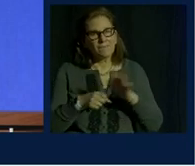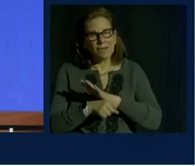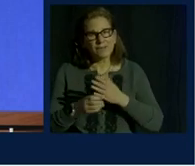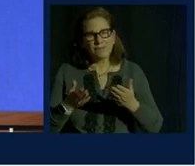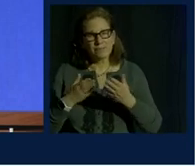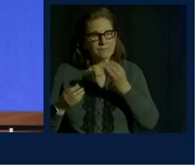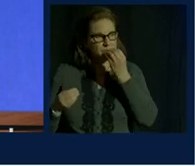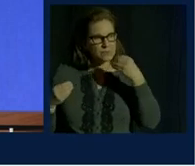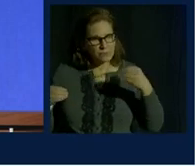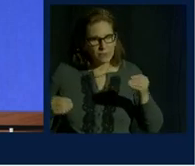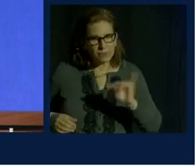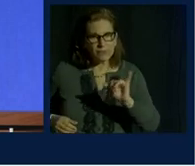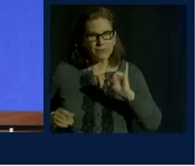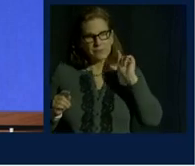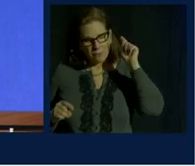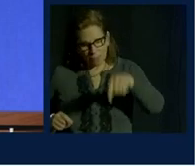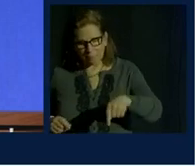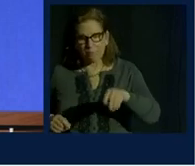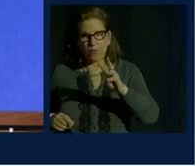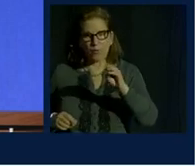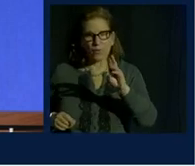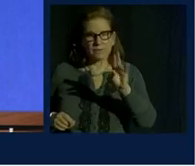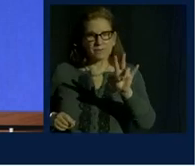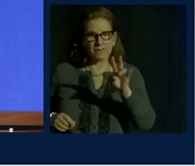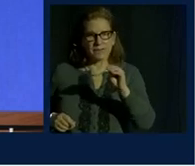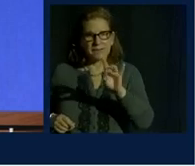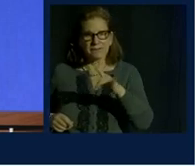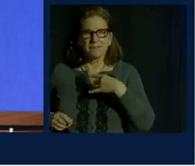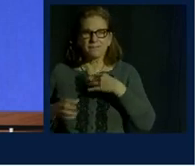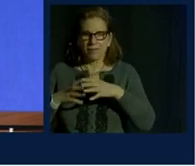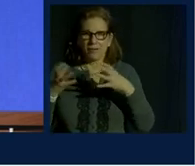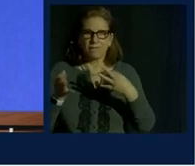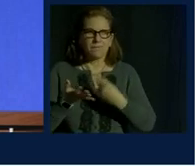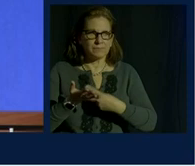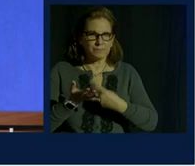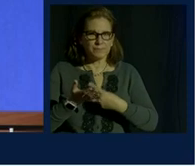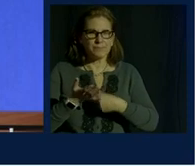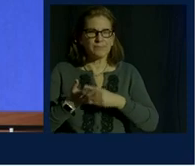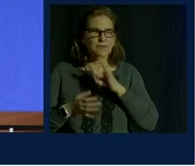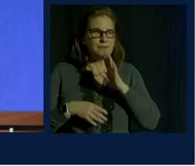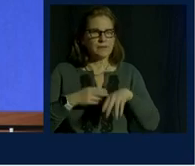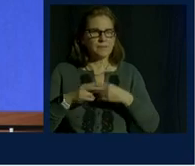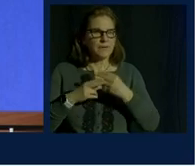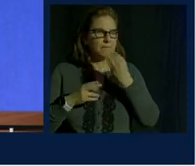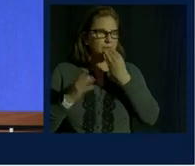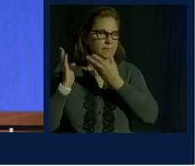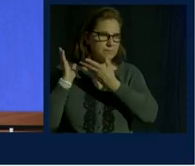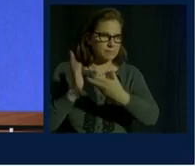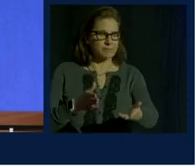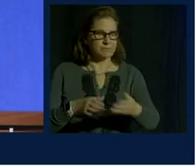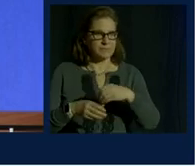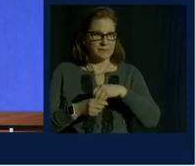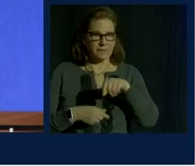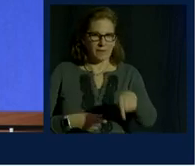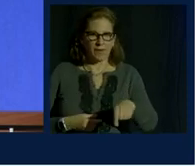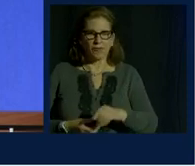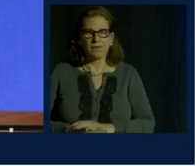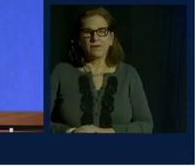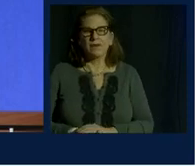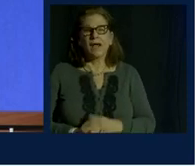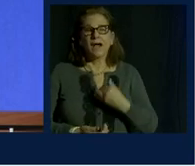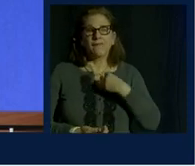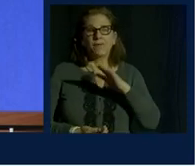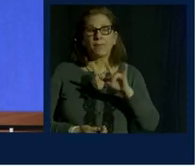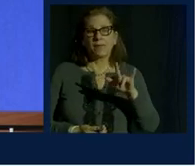and 8. Finally, we've heard a lot of talk about food delivery and delivery platforms. The bill creates a